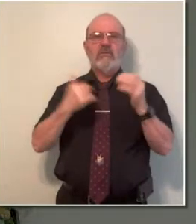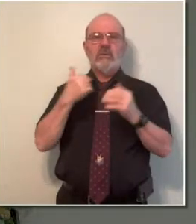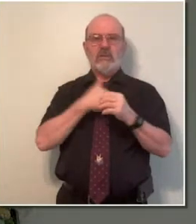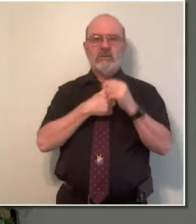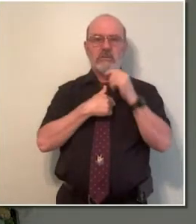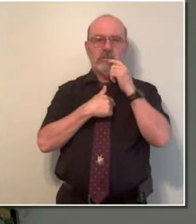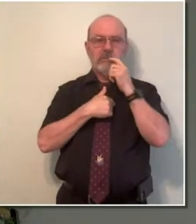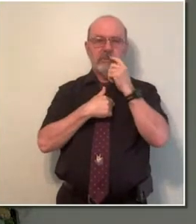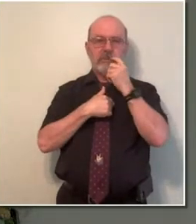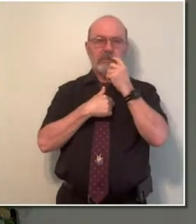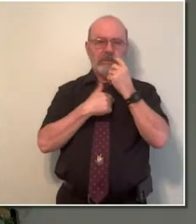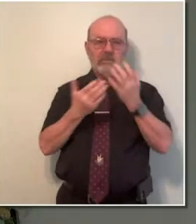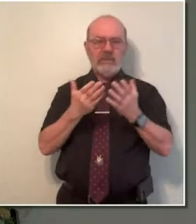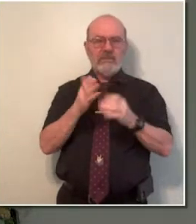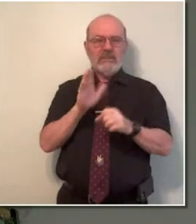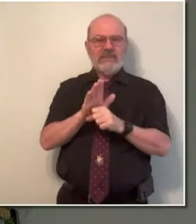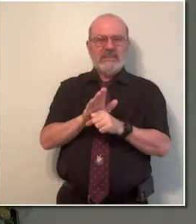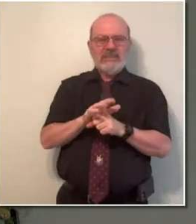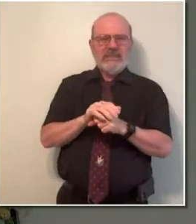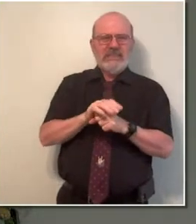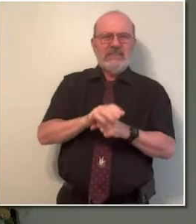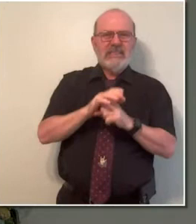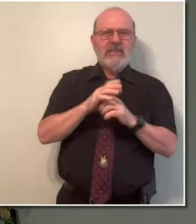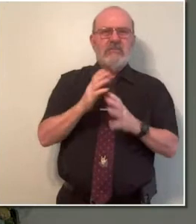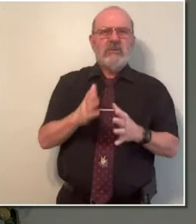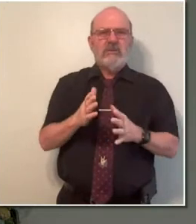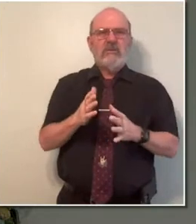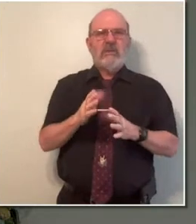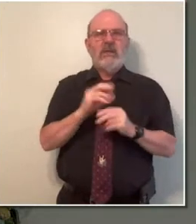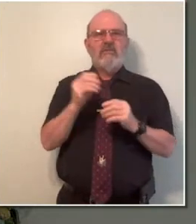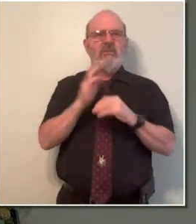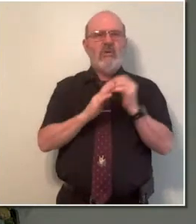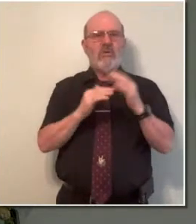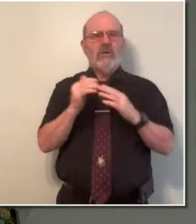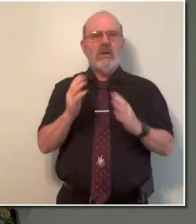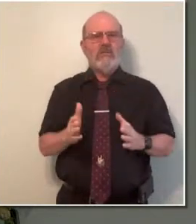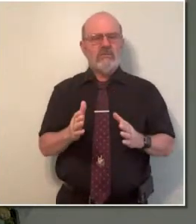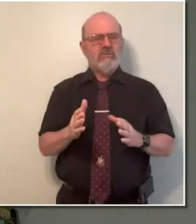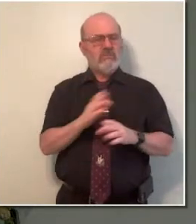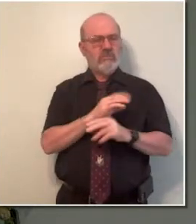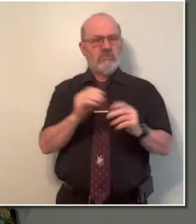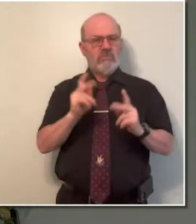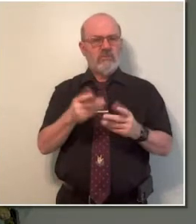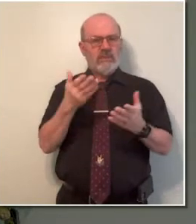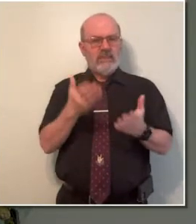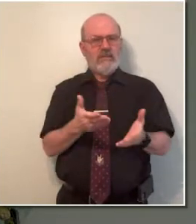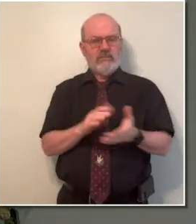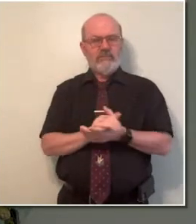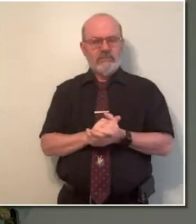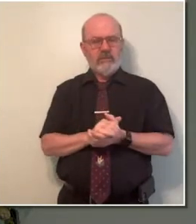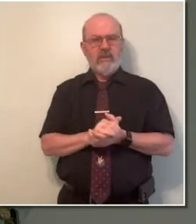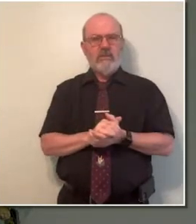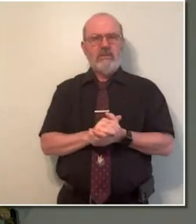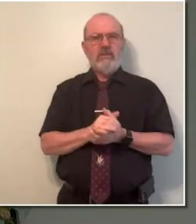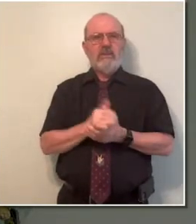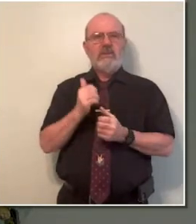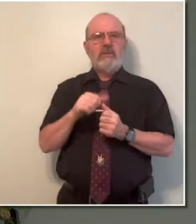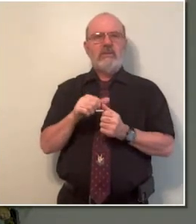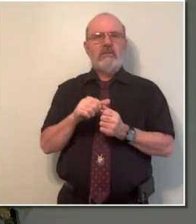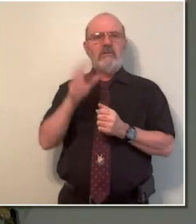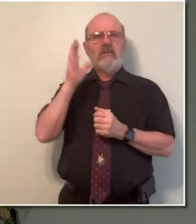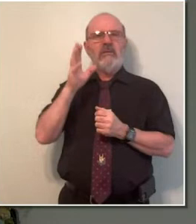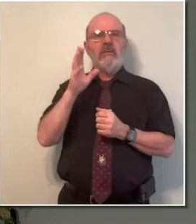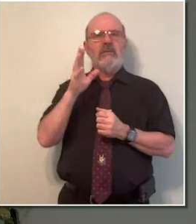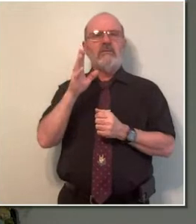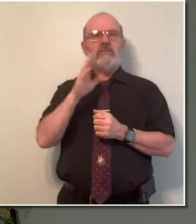saying the oppressed have no comforter. There's no one there. Remember or imagine what it would be like if he